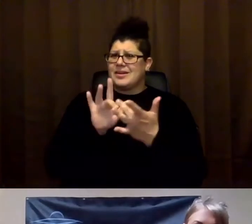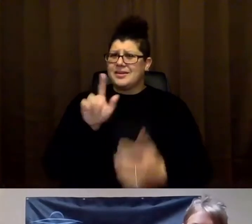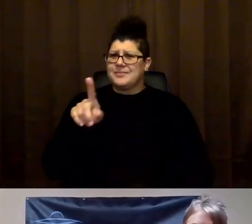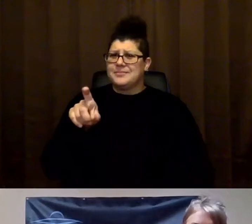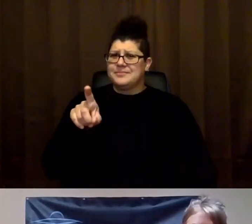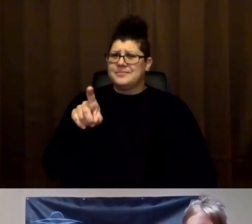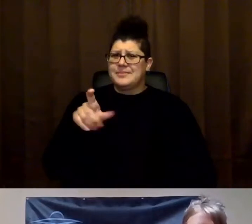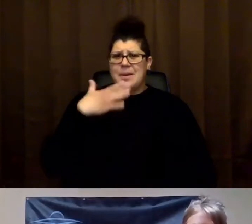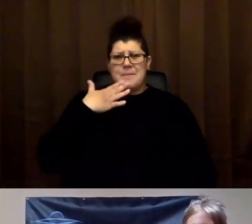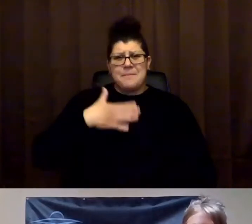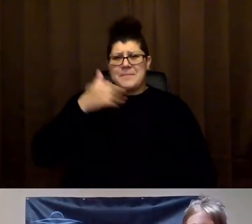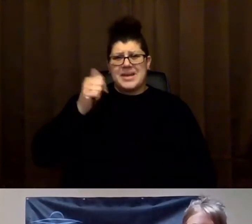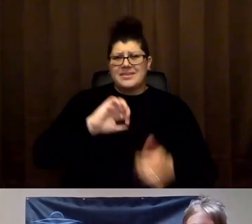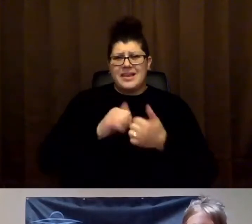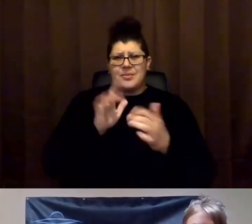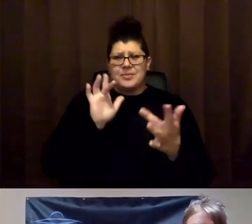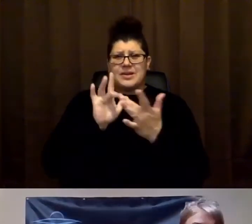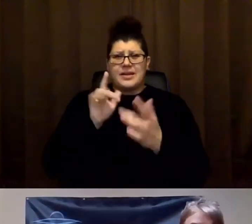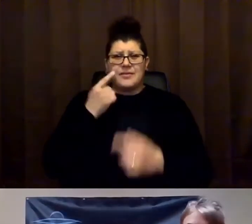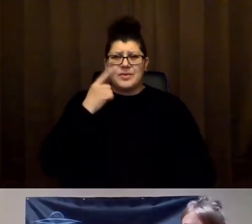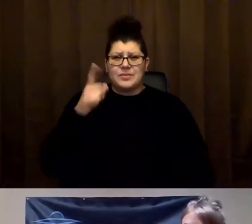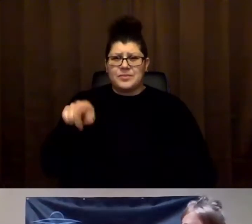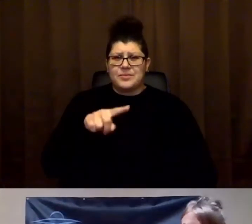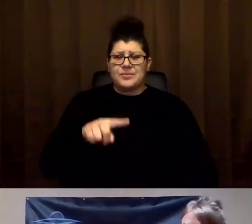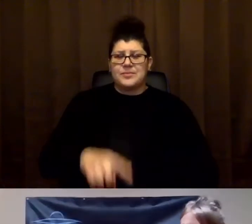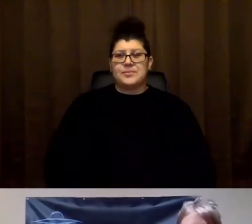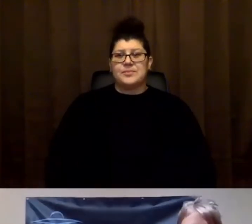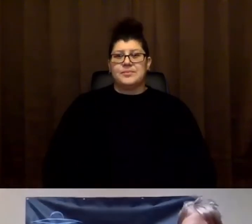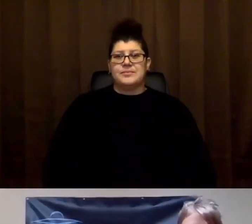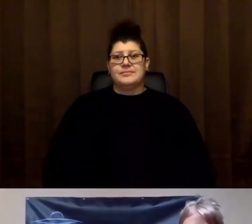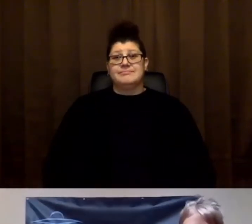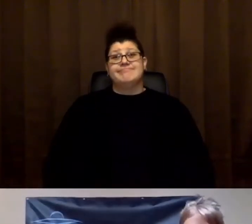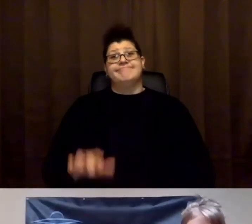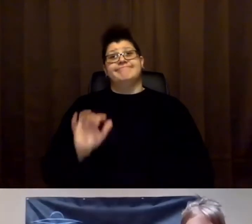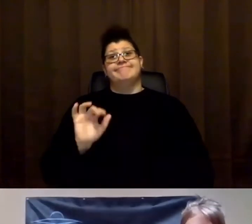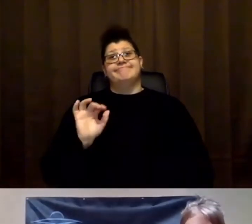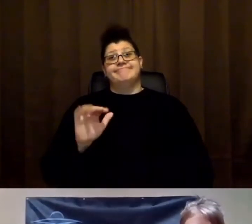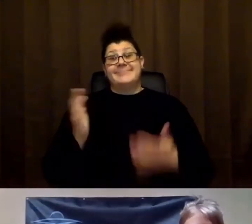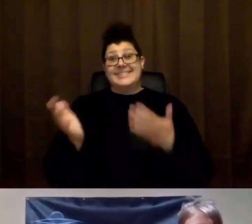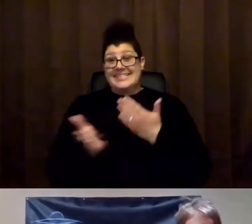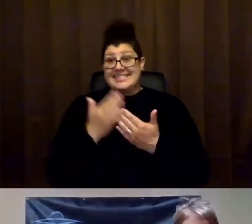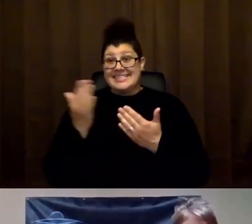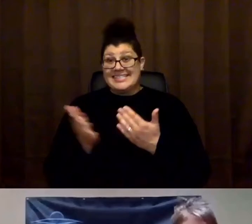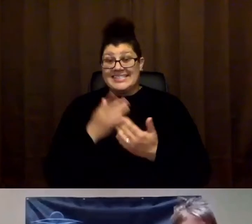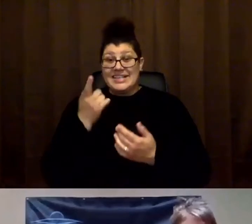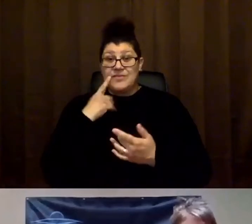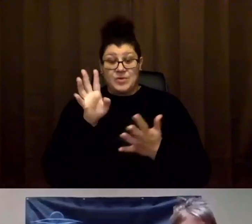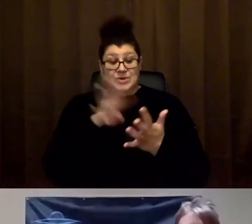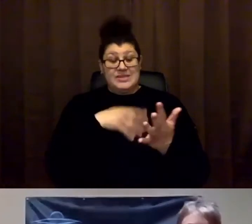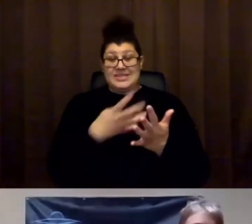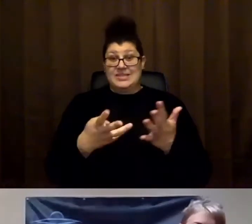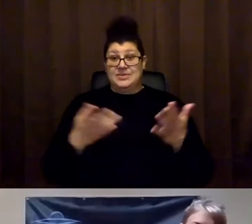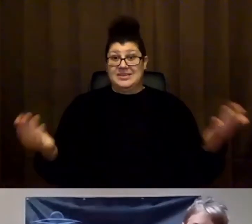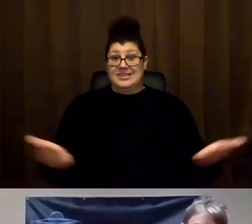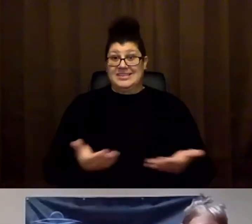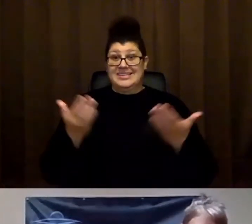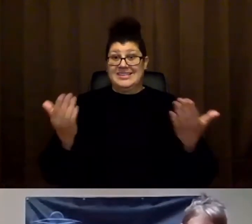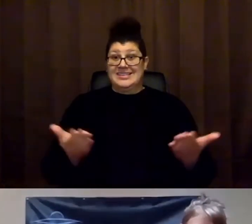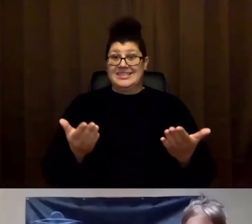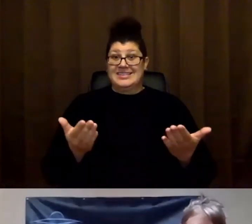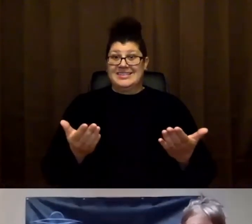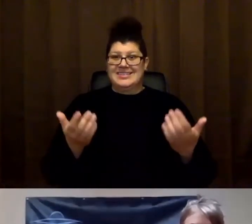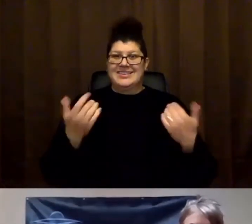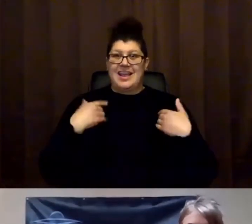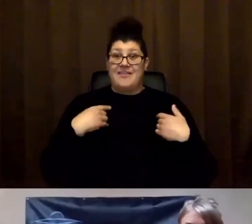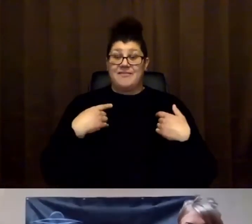the best way to connect? It's super easy to get on the schedule here with someone. Like I said, we don't have any wait